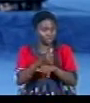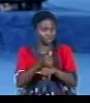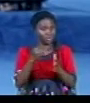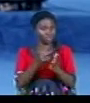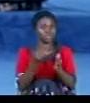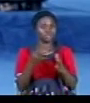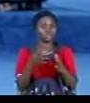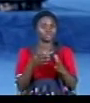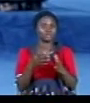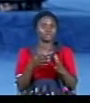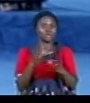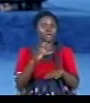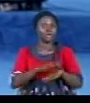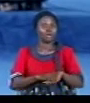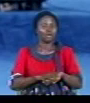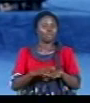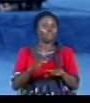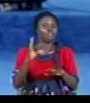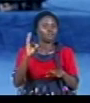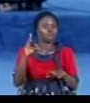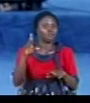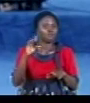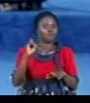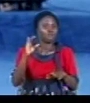on Friday,